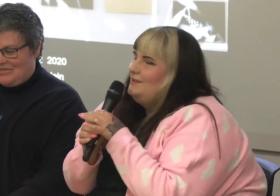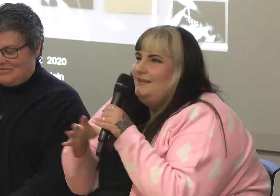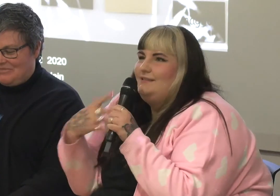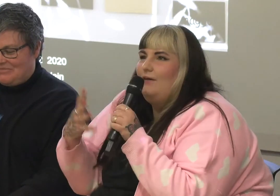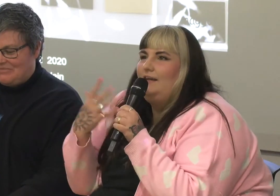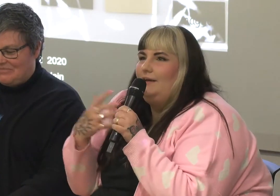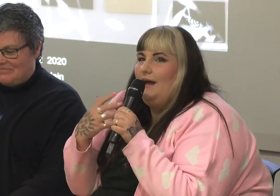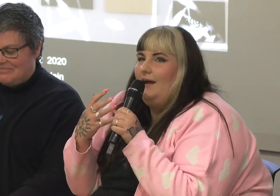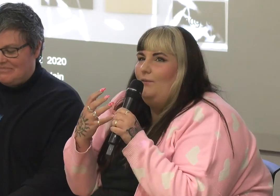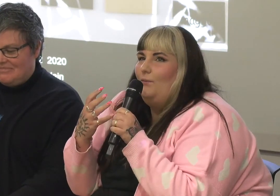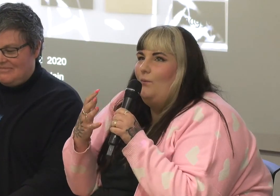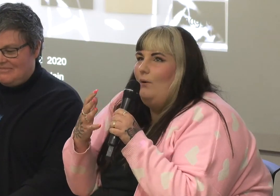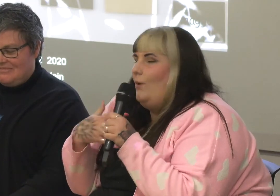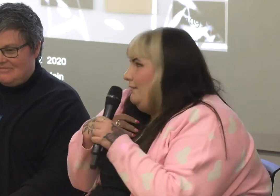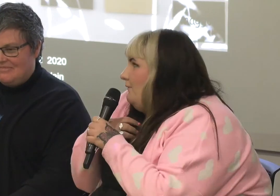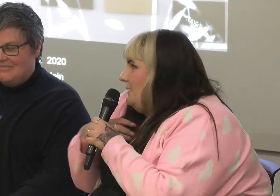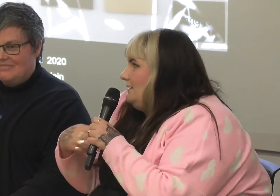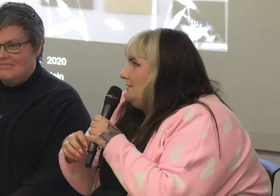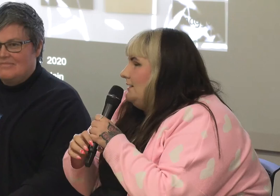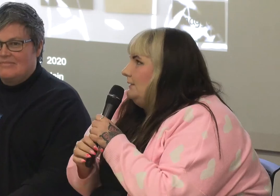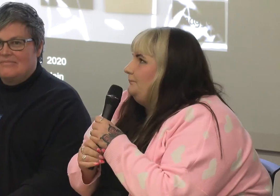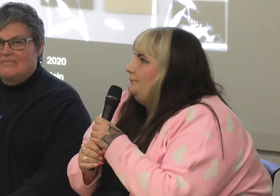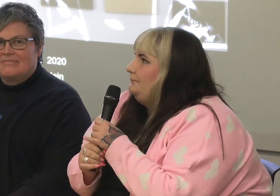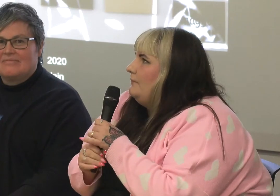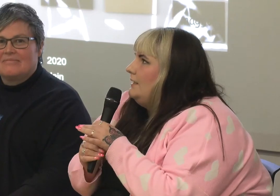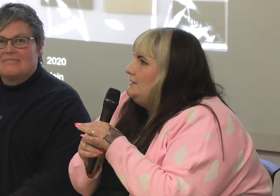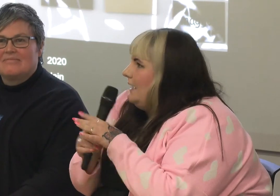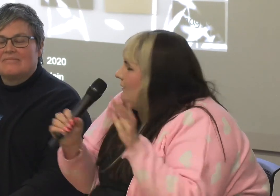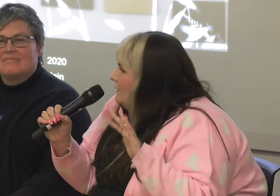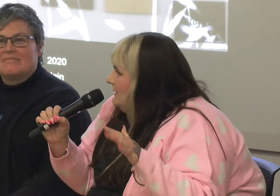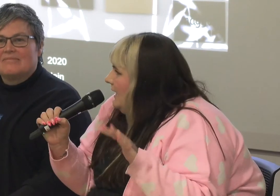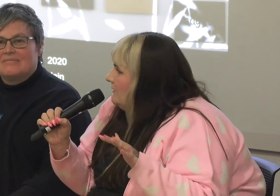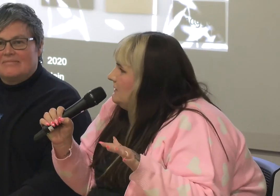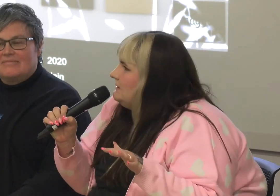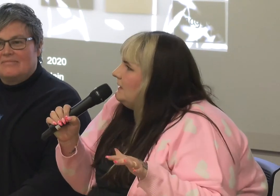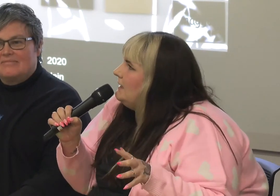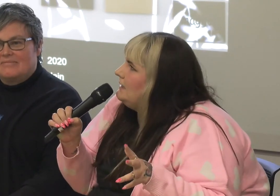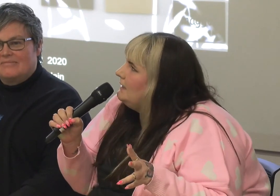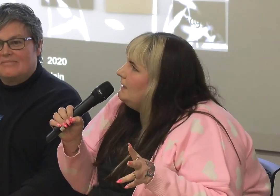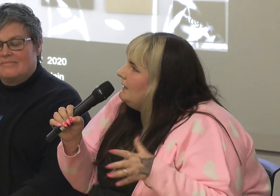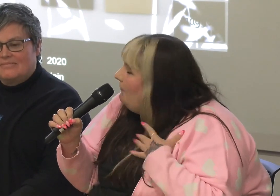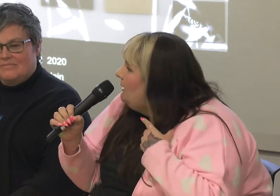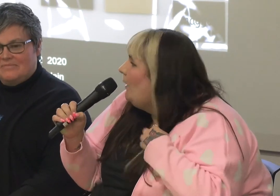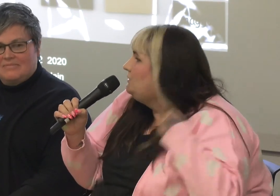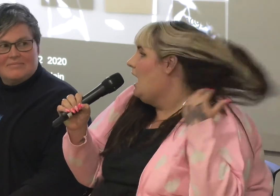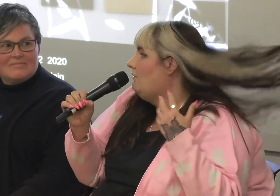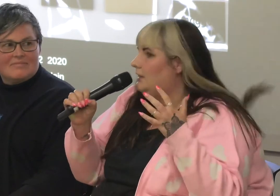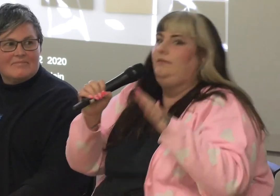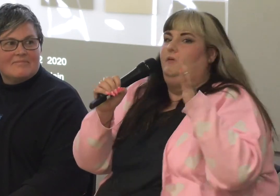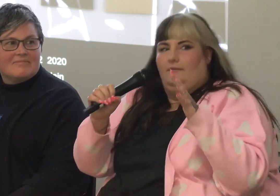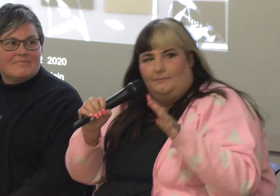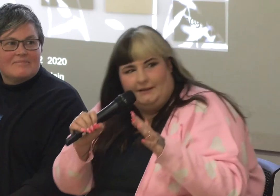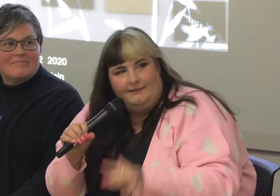And so these are really a way for me to take those encounters that can be quite